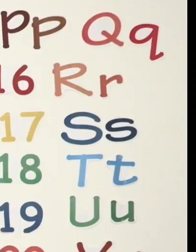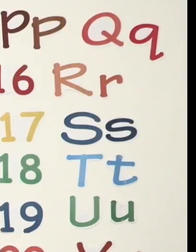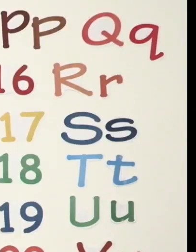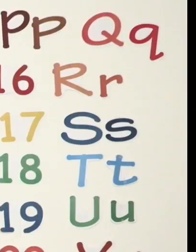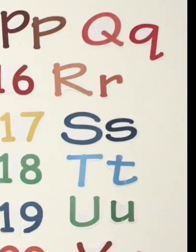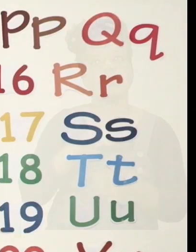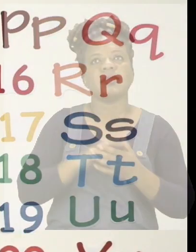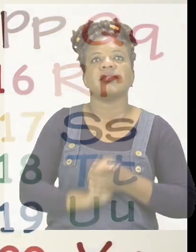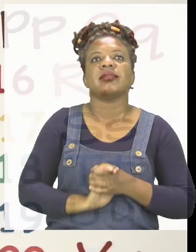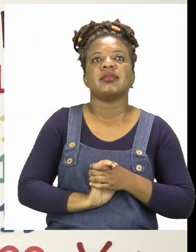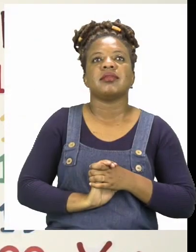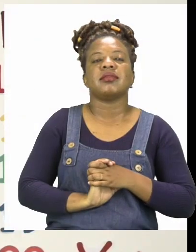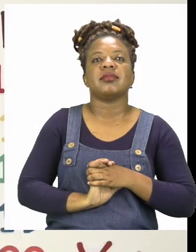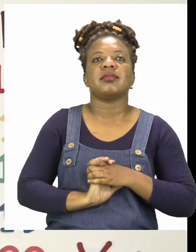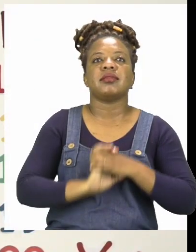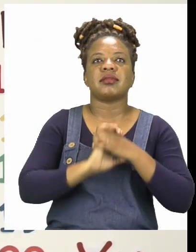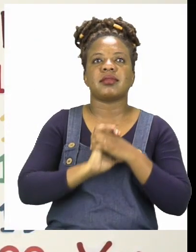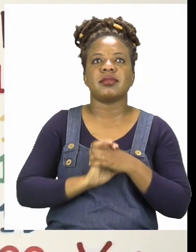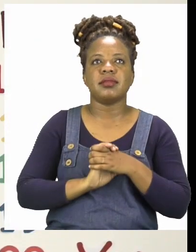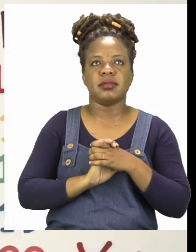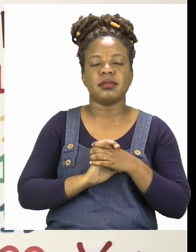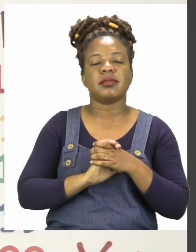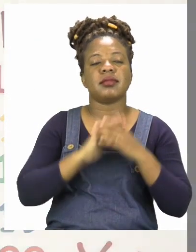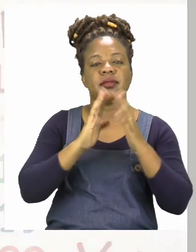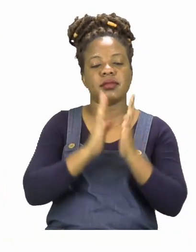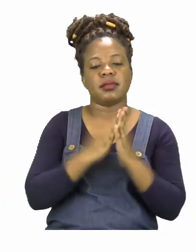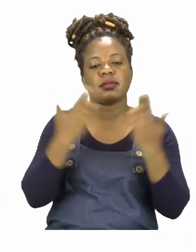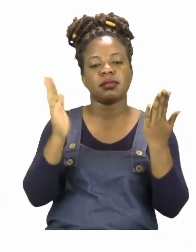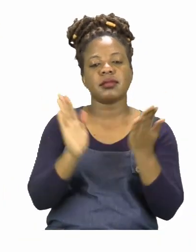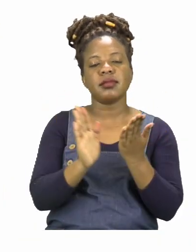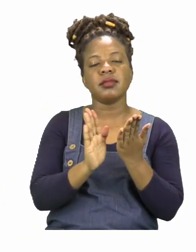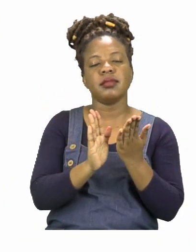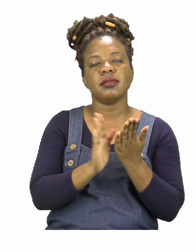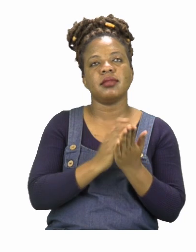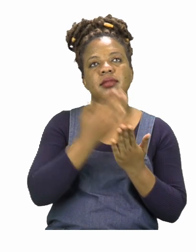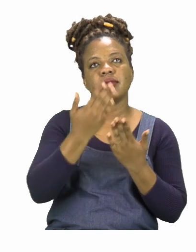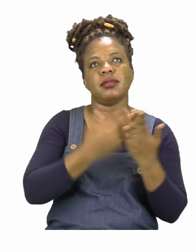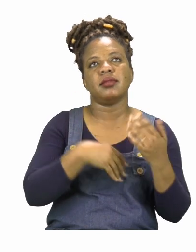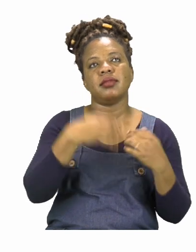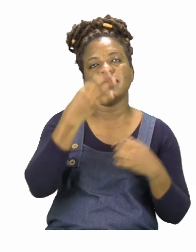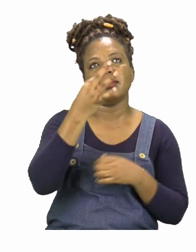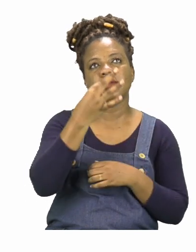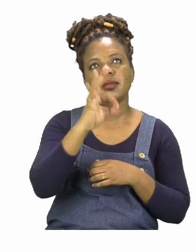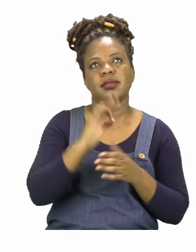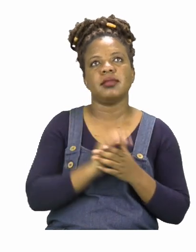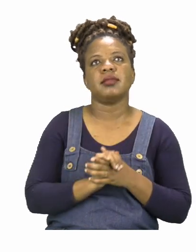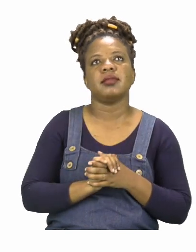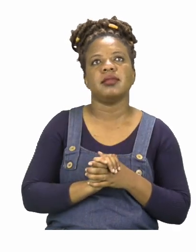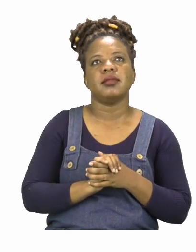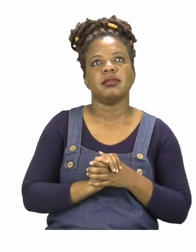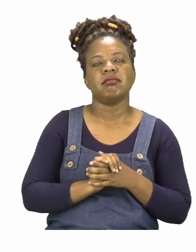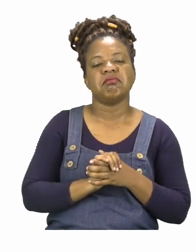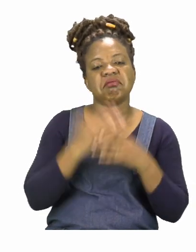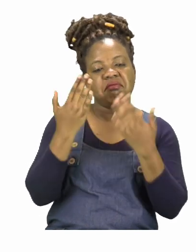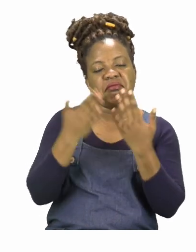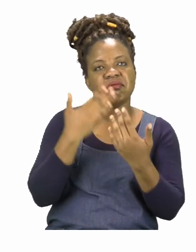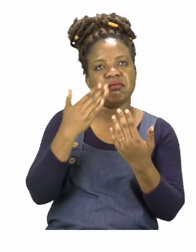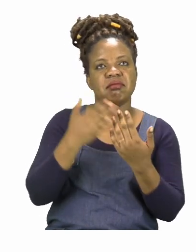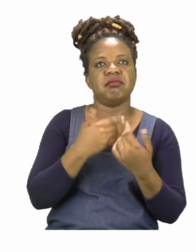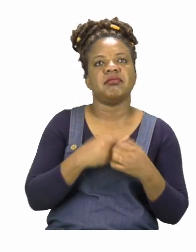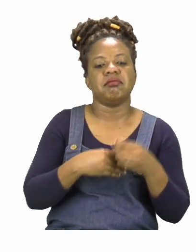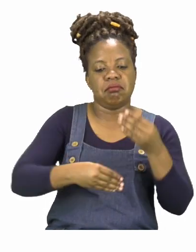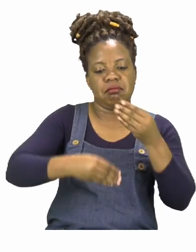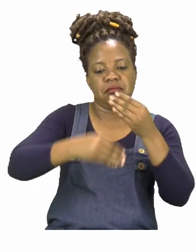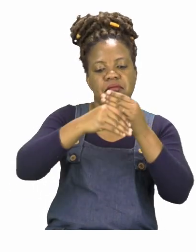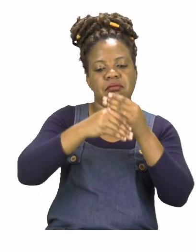Let's begin our lesson on page 9. On page 9, we are going to be doing simple addition. Now this one is